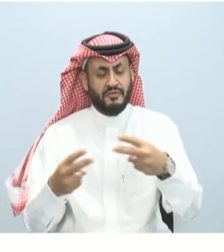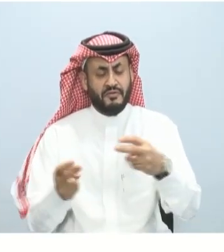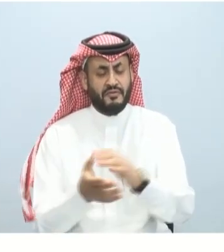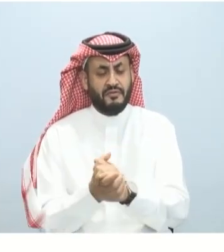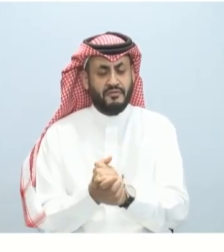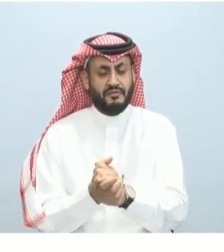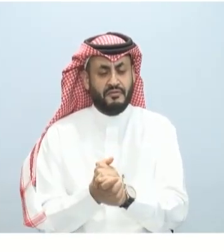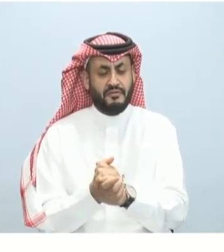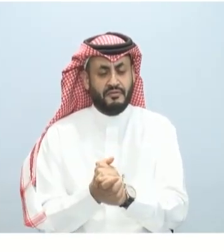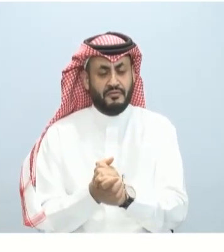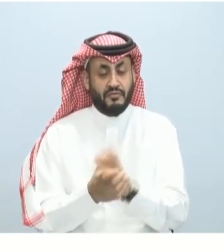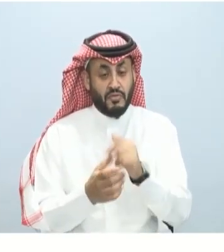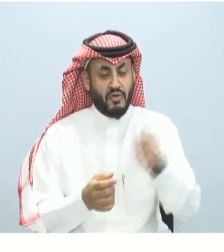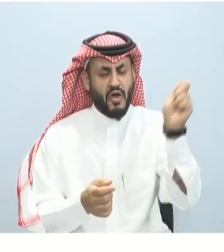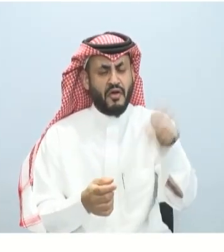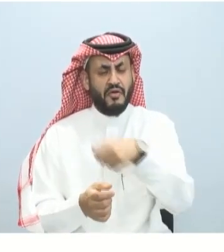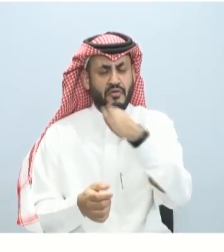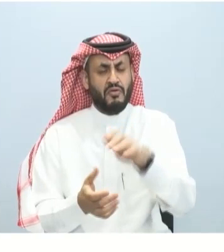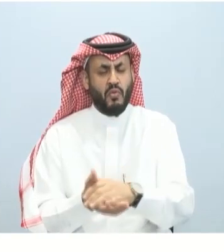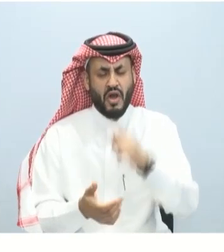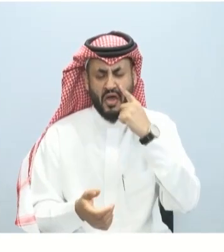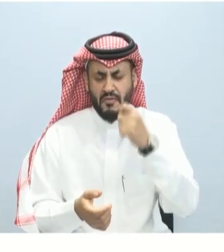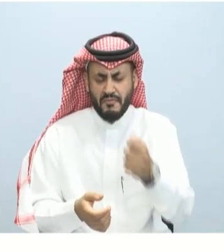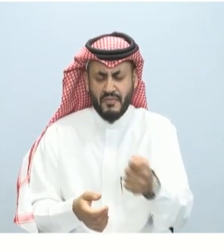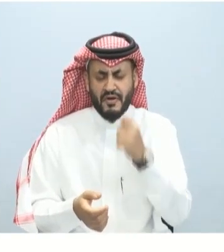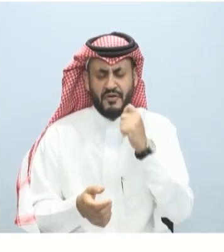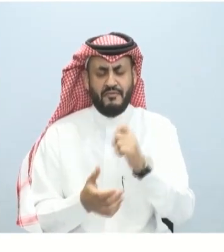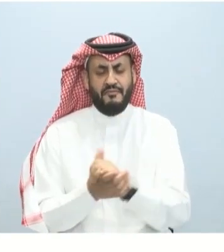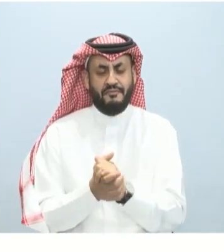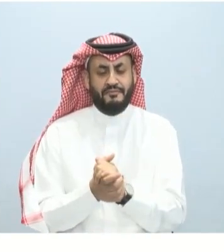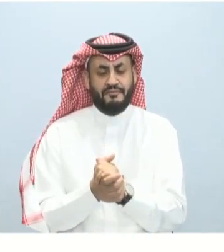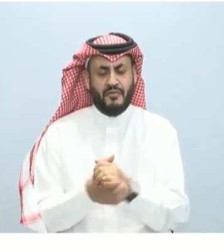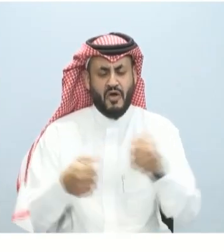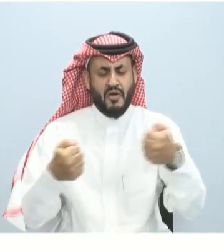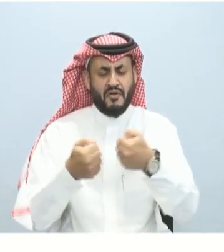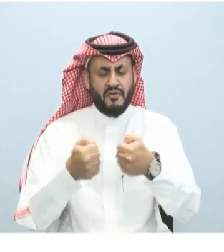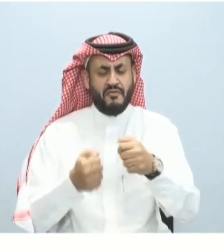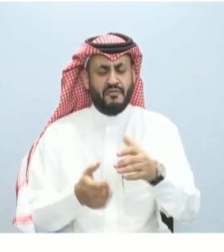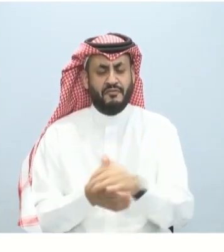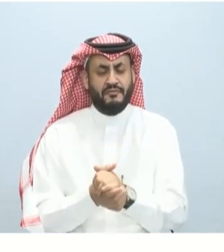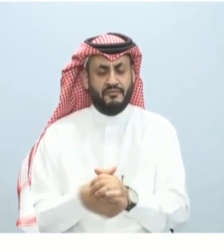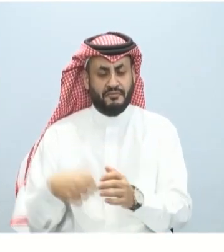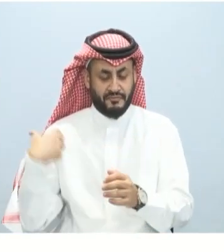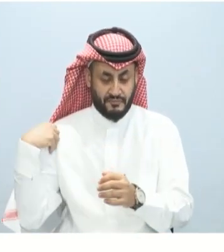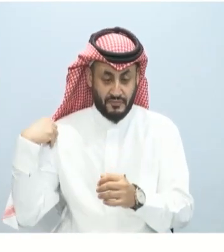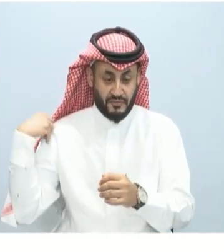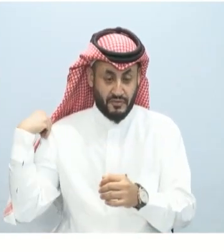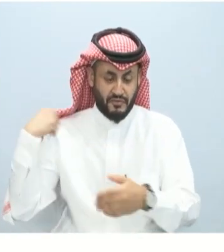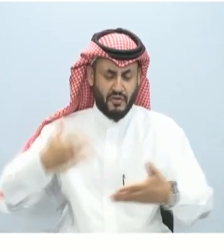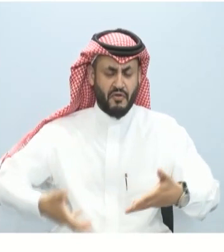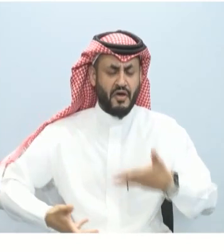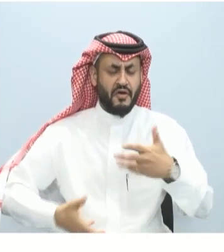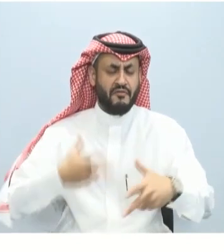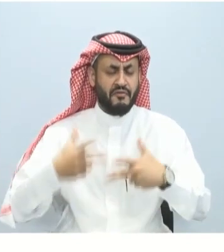be a warrior or a detective confronting villains. Movies arouse curiosity,